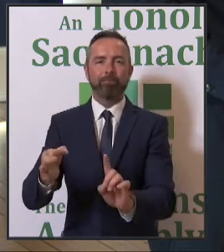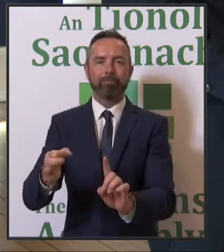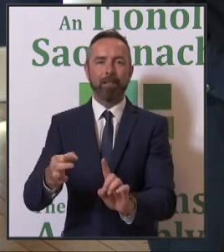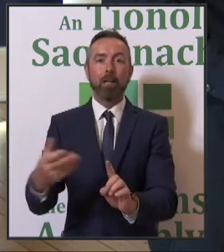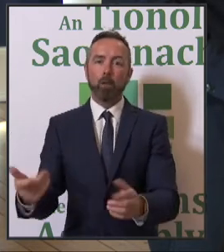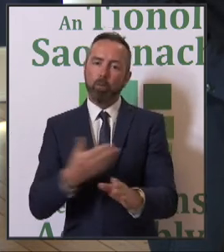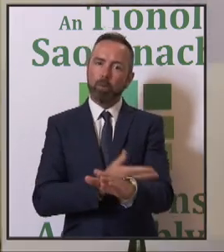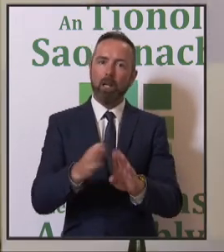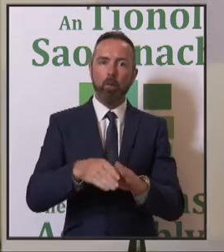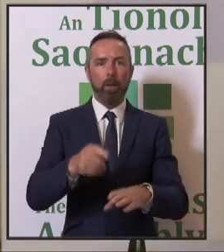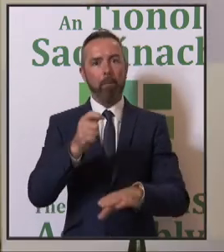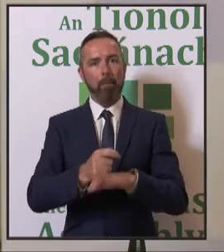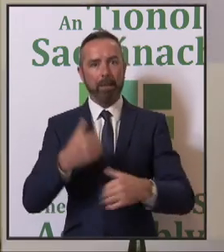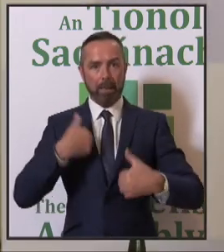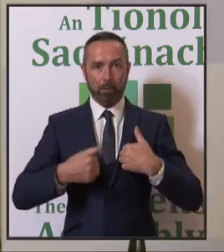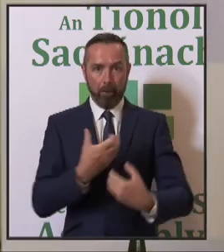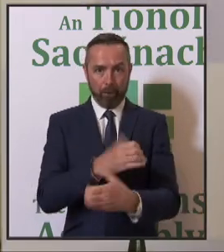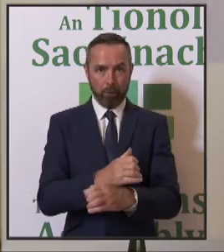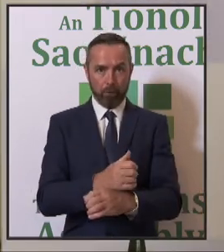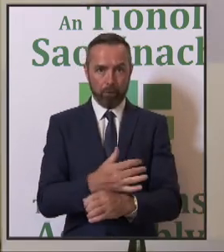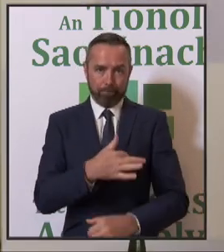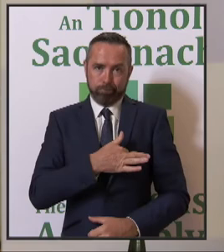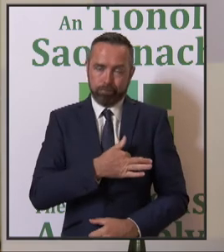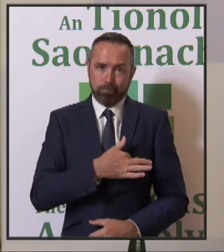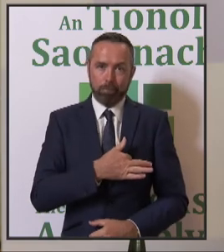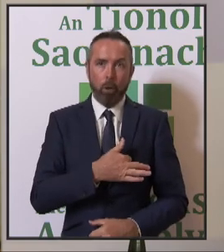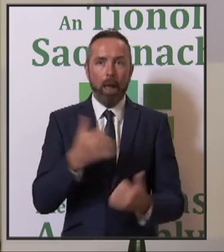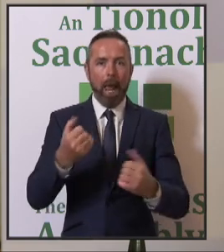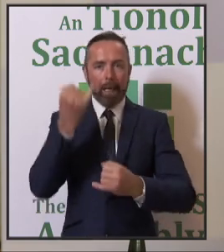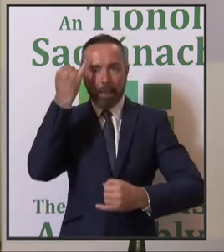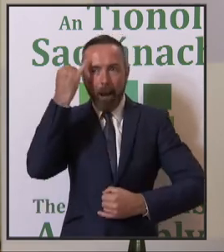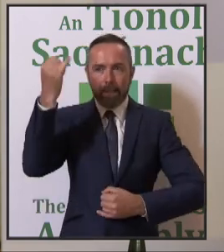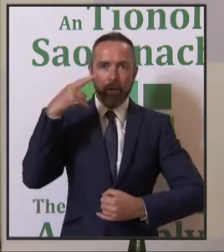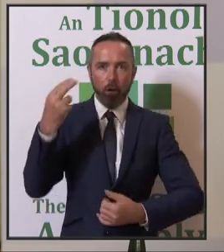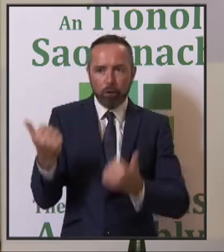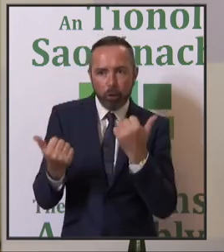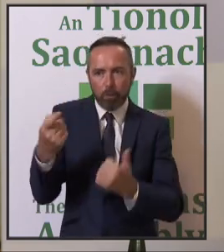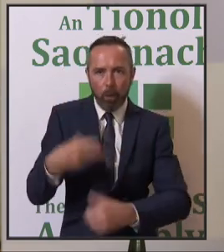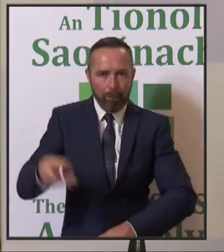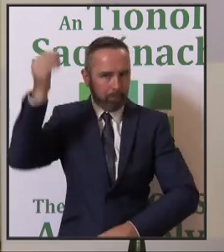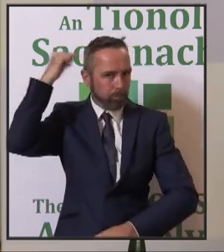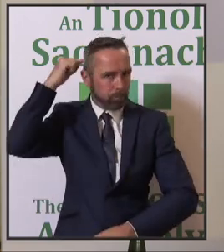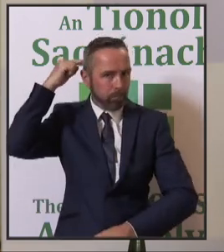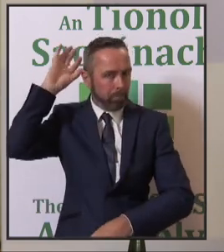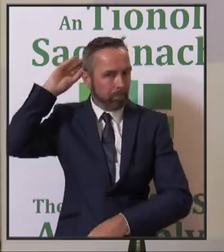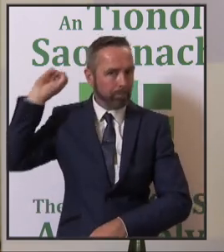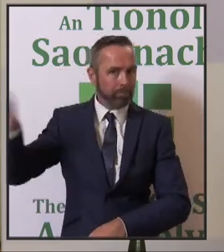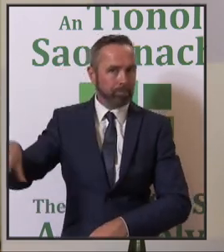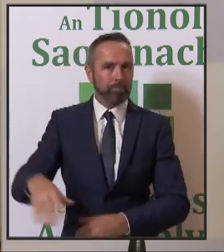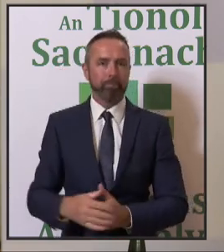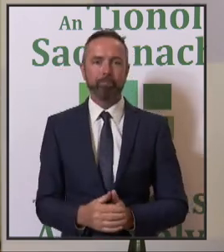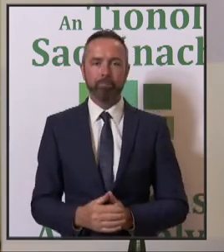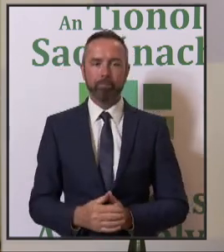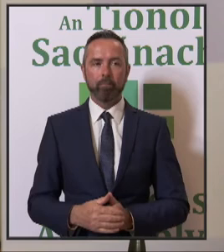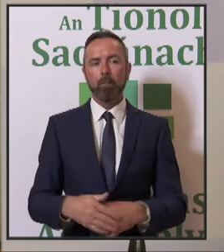the country at heart, so I would really recommend to just leave any kind of preconceived notions or judgments that you have at the door. And then I